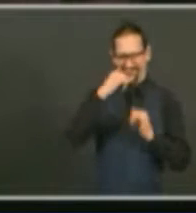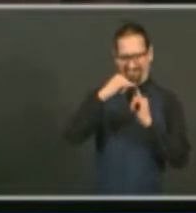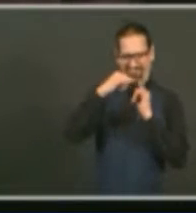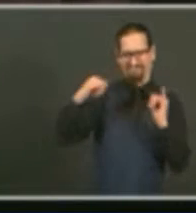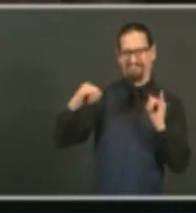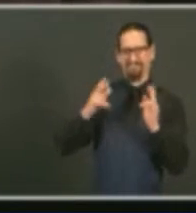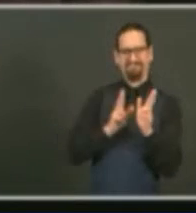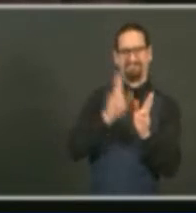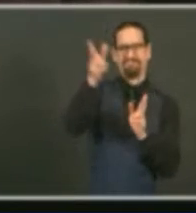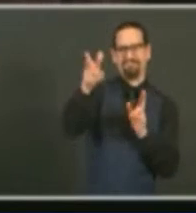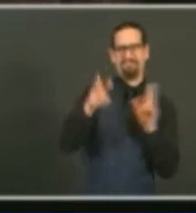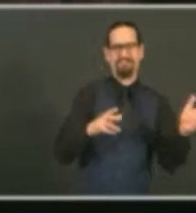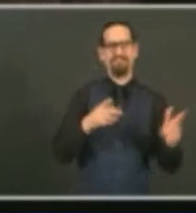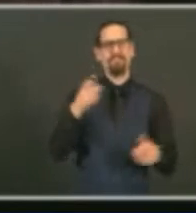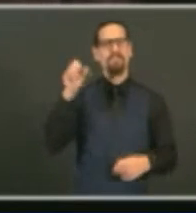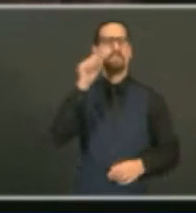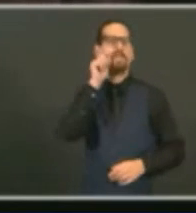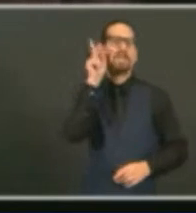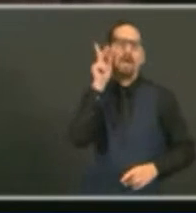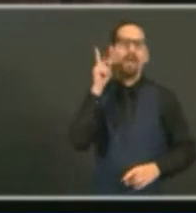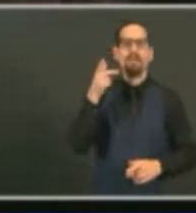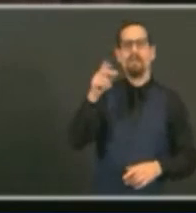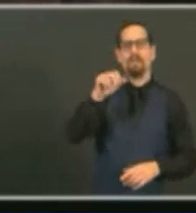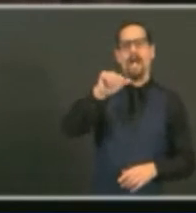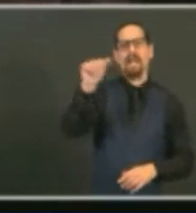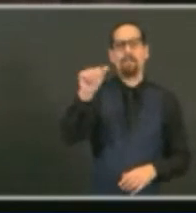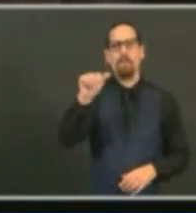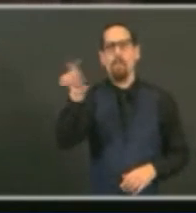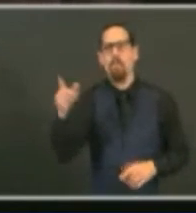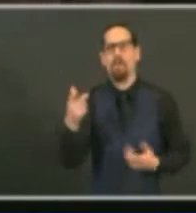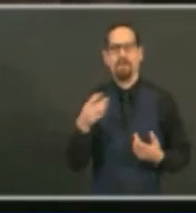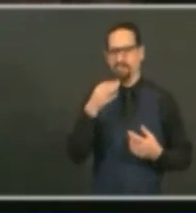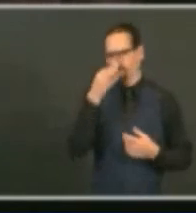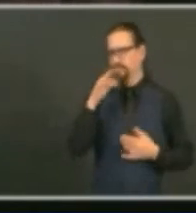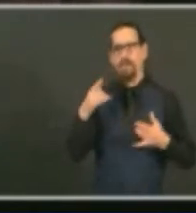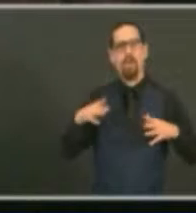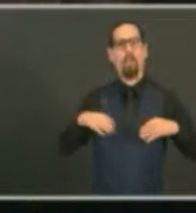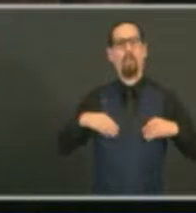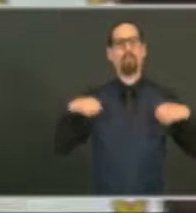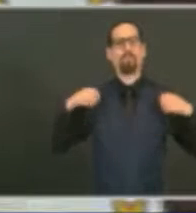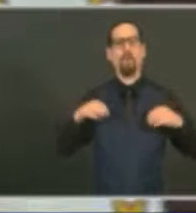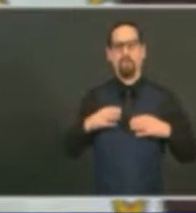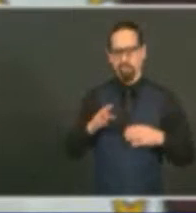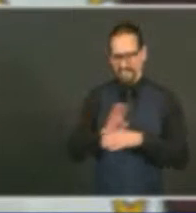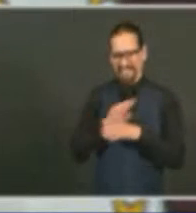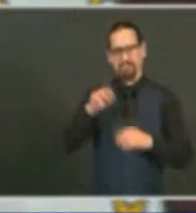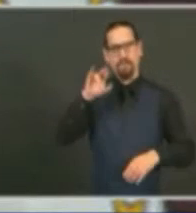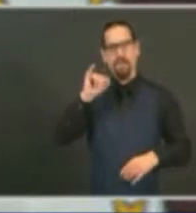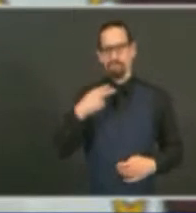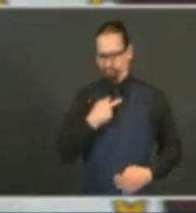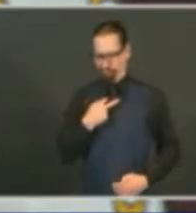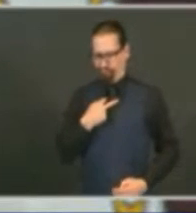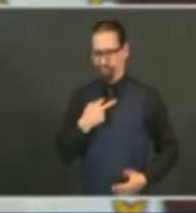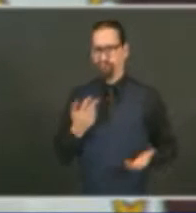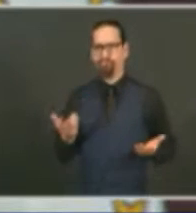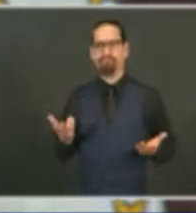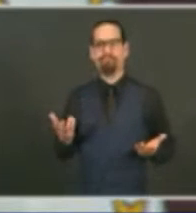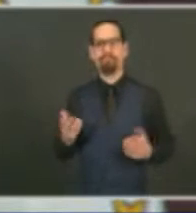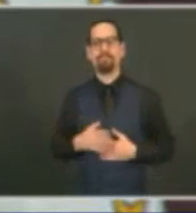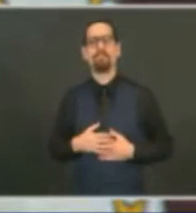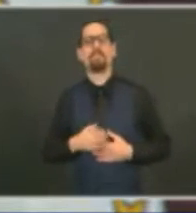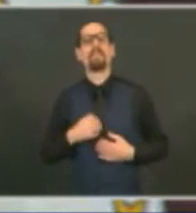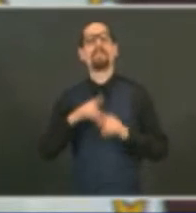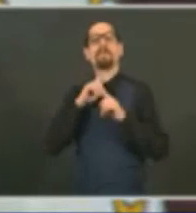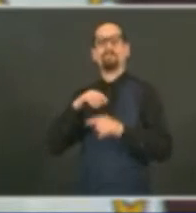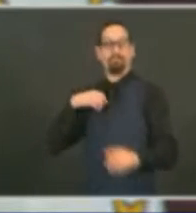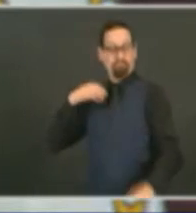to go to Attleboro. It puts the gym owners on the line in a very tough spot. I know that. I know that. In this, every